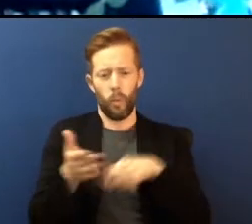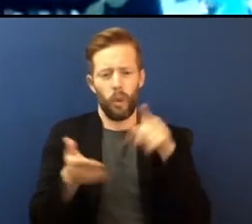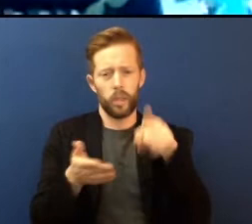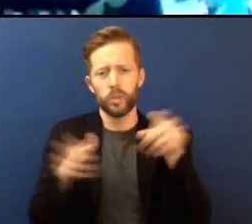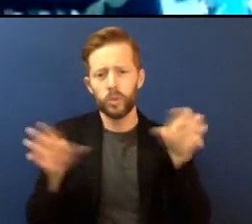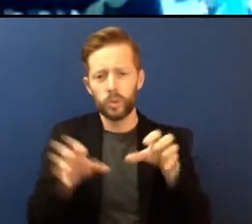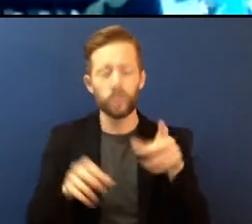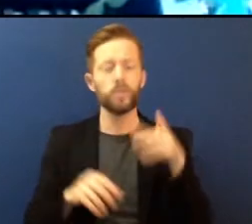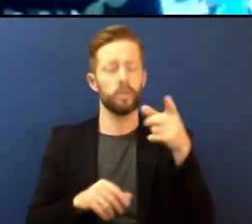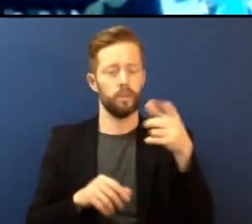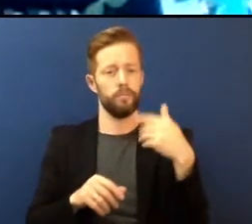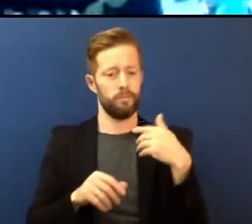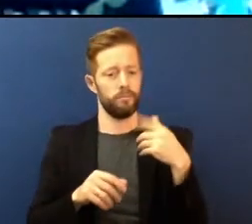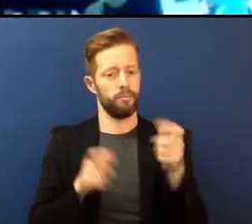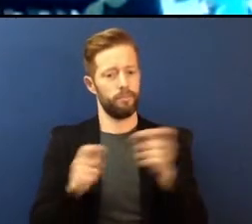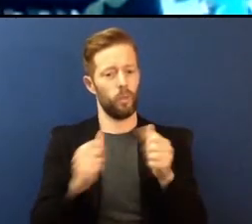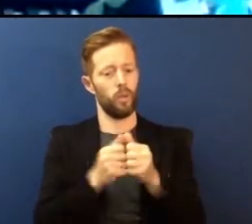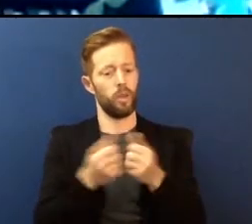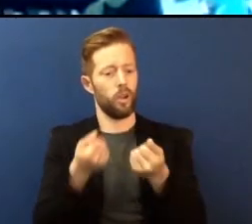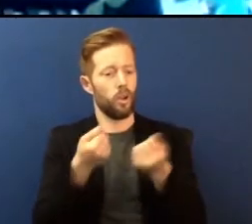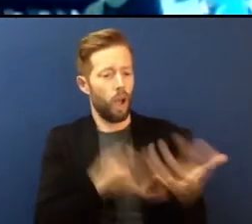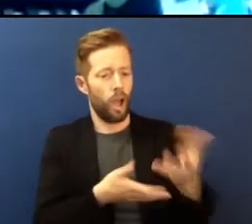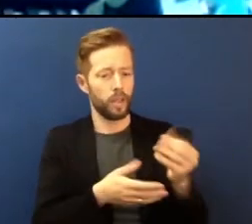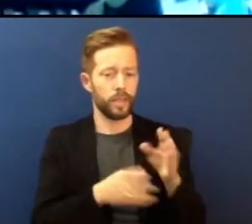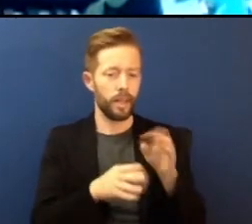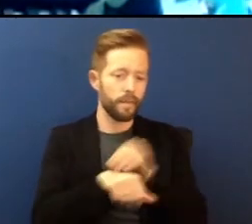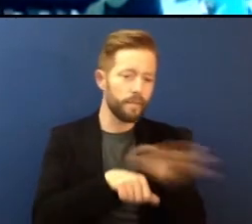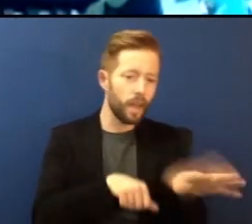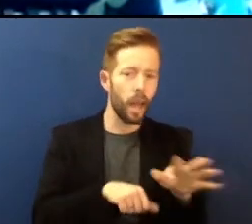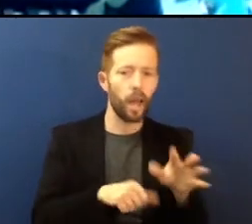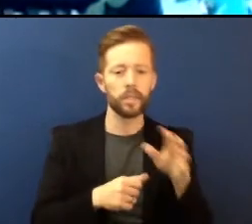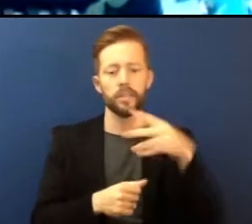with, regardless of what you do in life, deals with